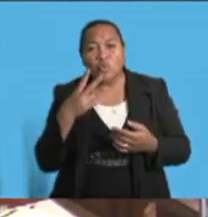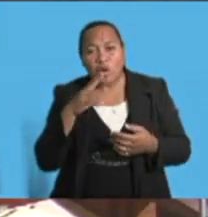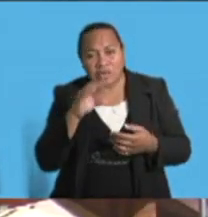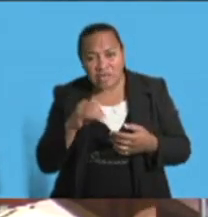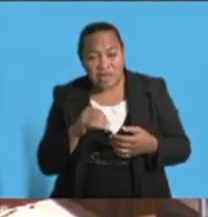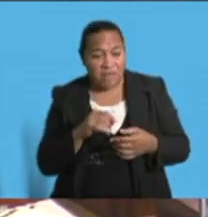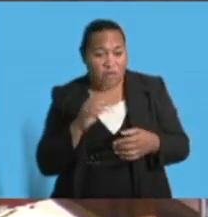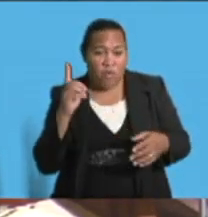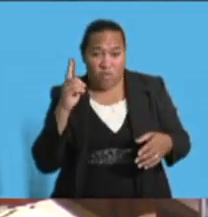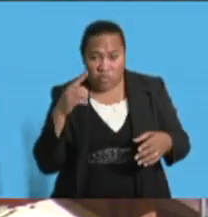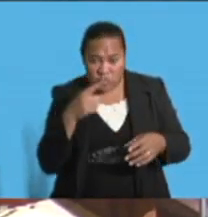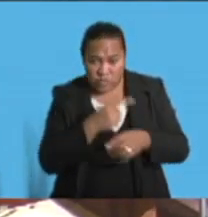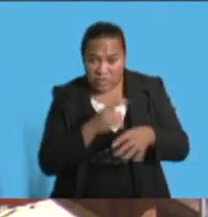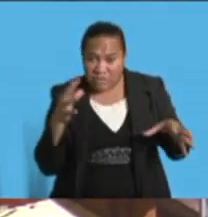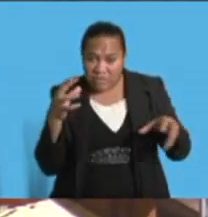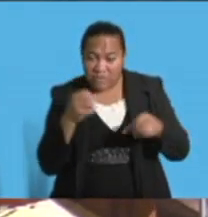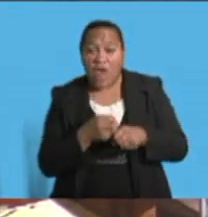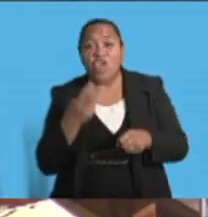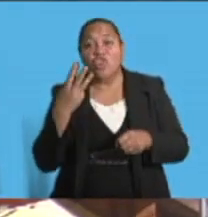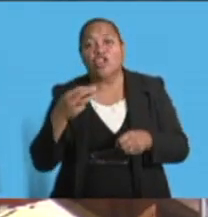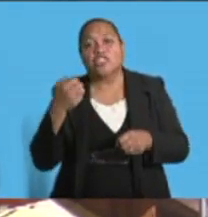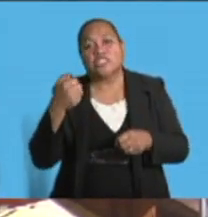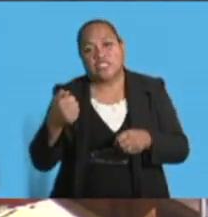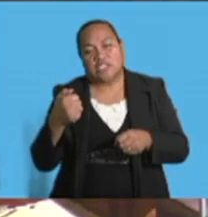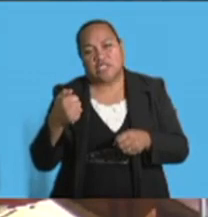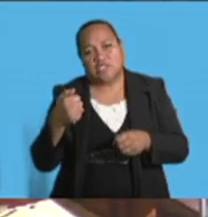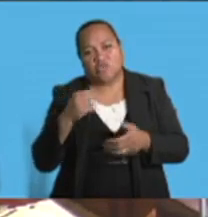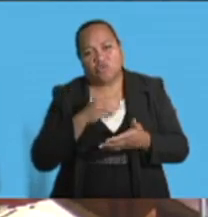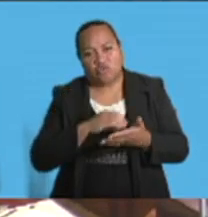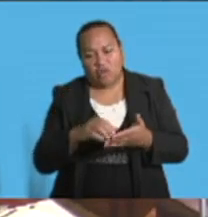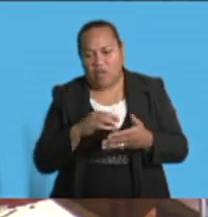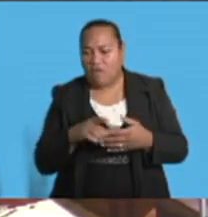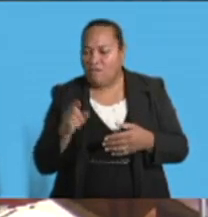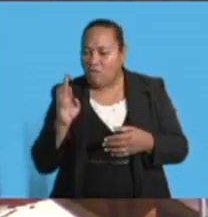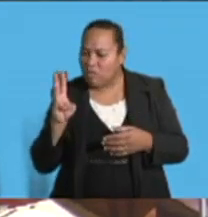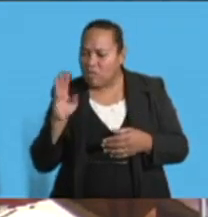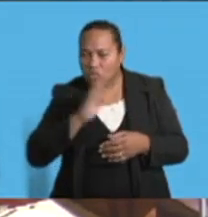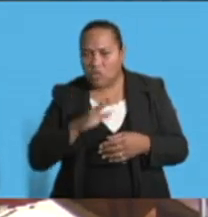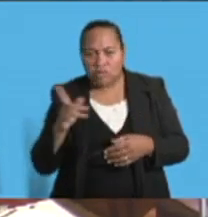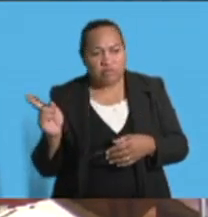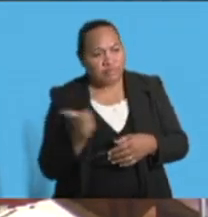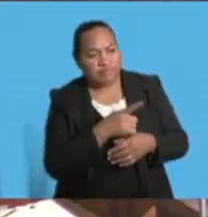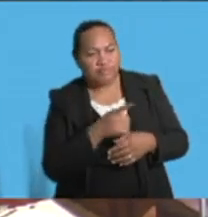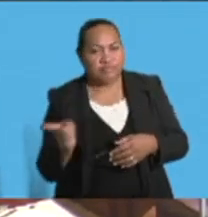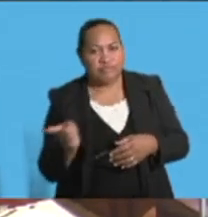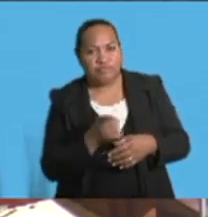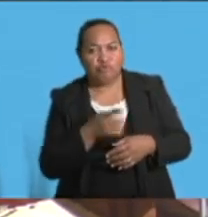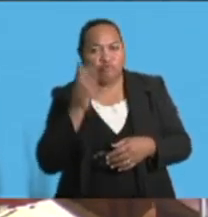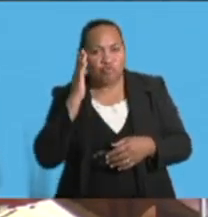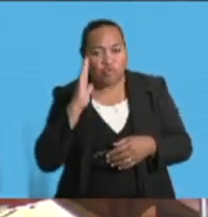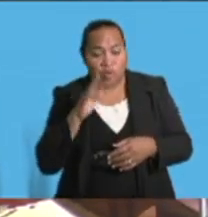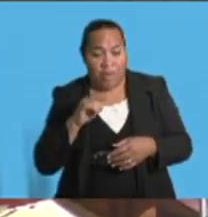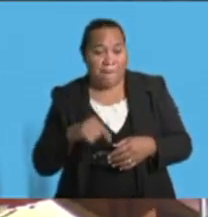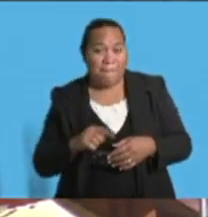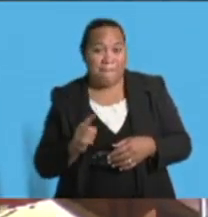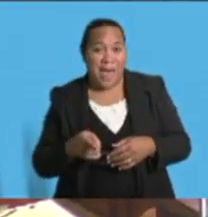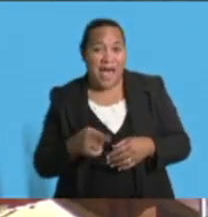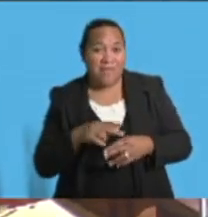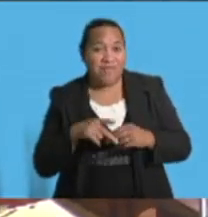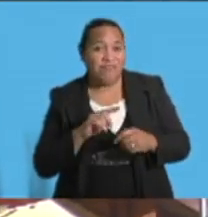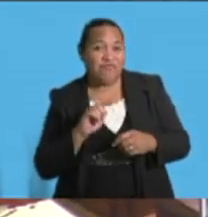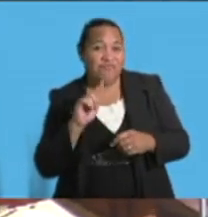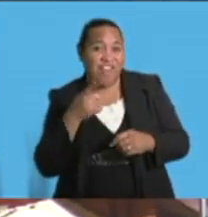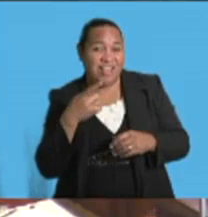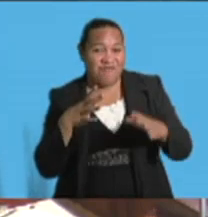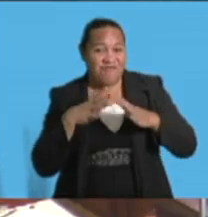week, he would be paying a total of $36 in just bus fare to send his 3 children to school. Under the Fiji First government's free bus fare scheme, the